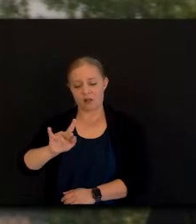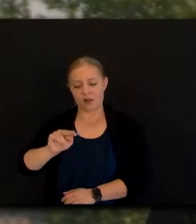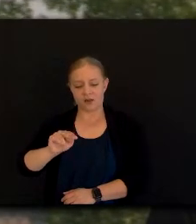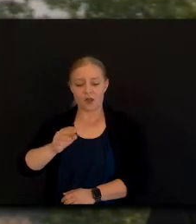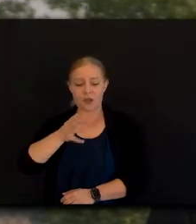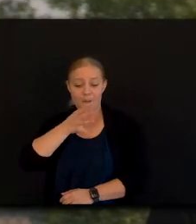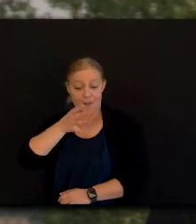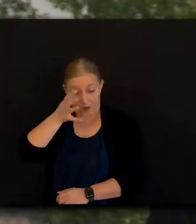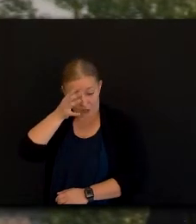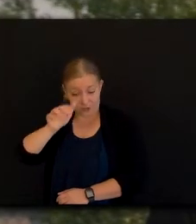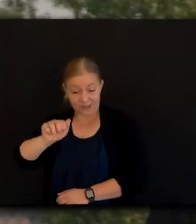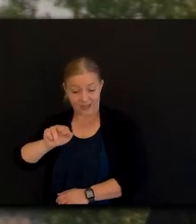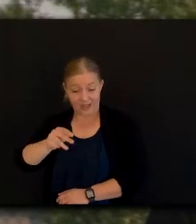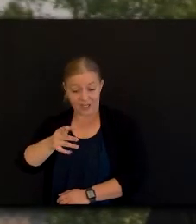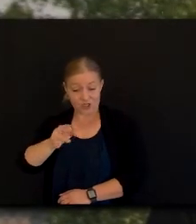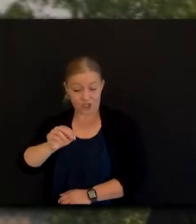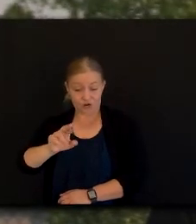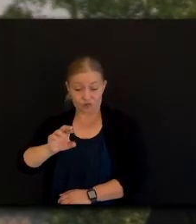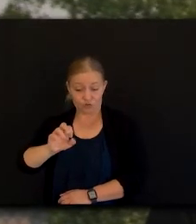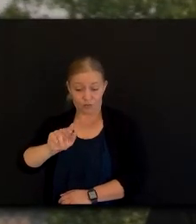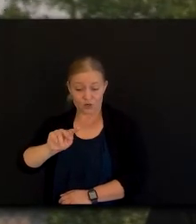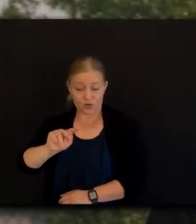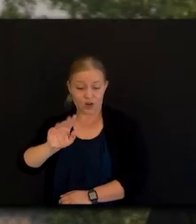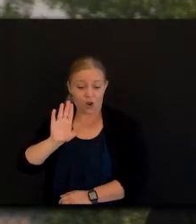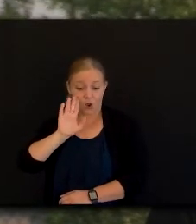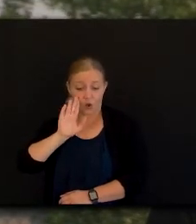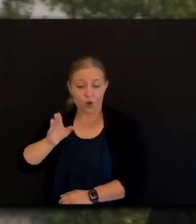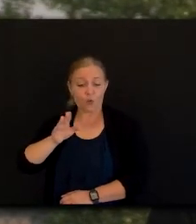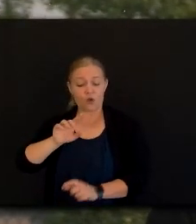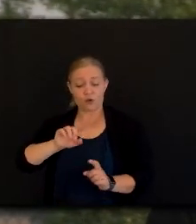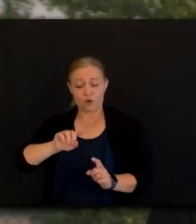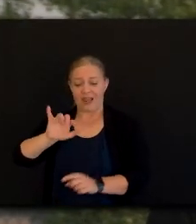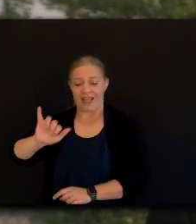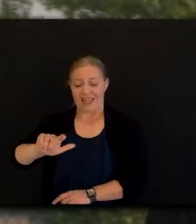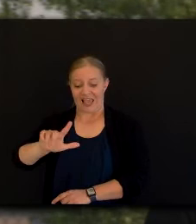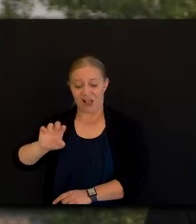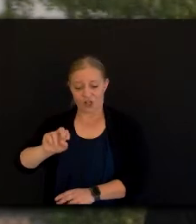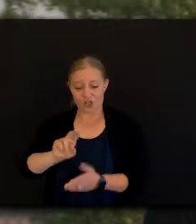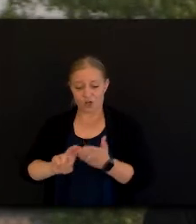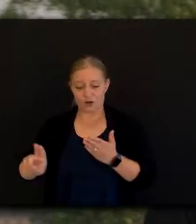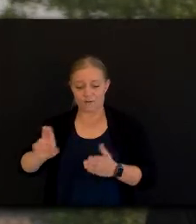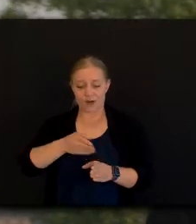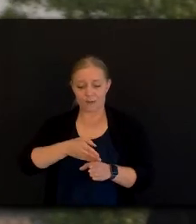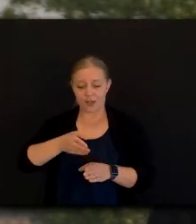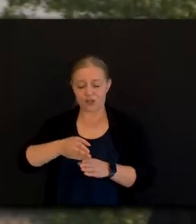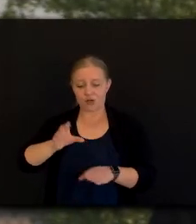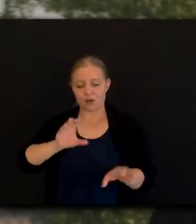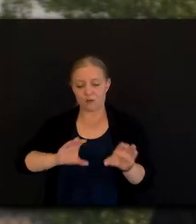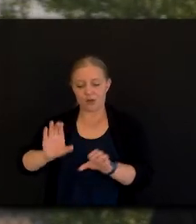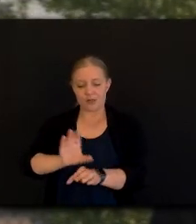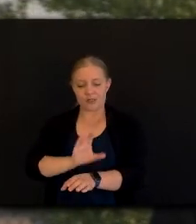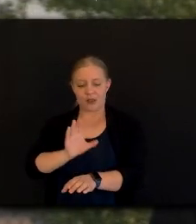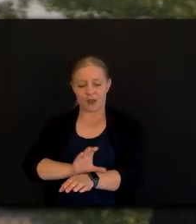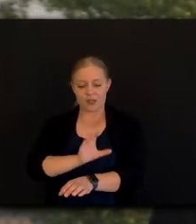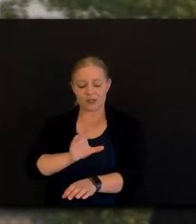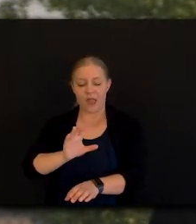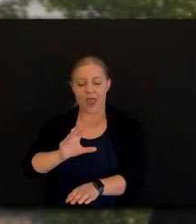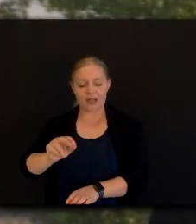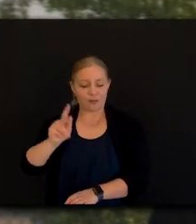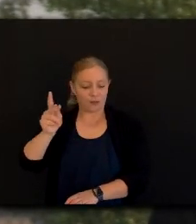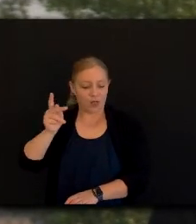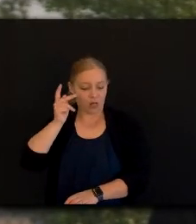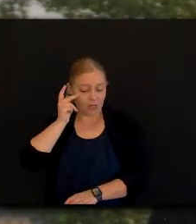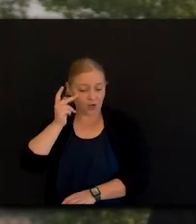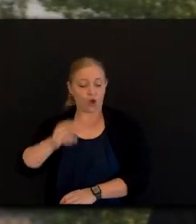Yale University and major in computer science and global affairs. Samuel Swales. Sam's parents are Rhonda